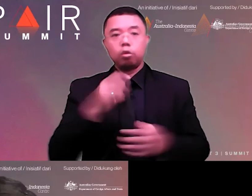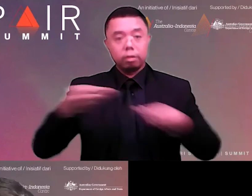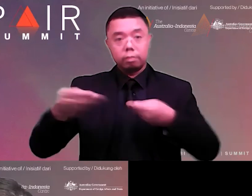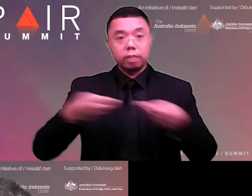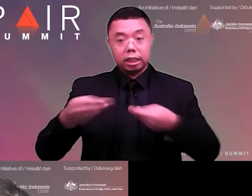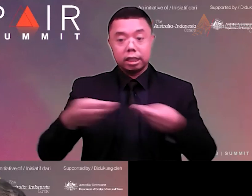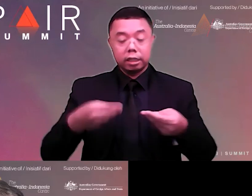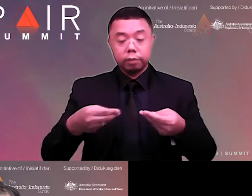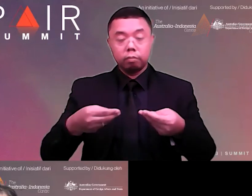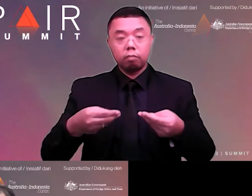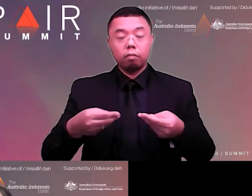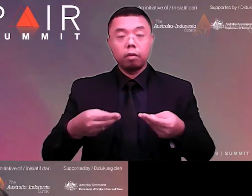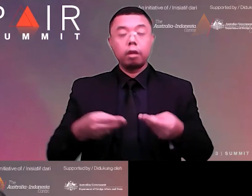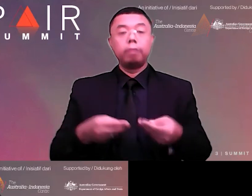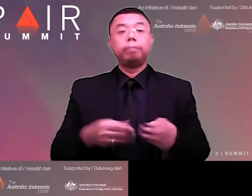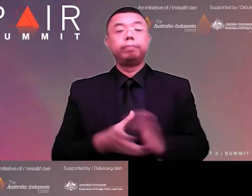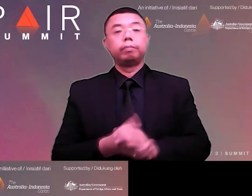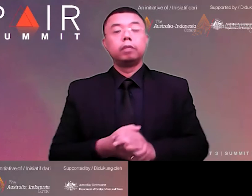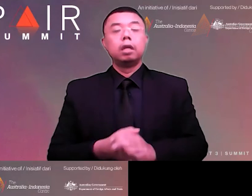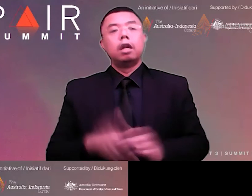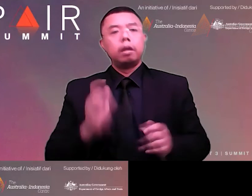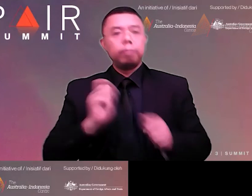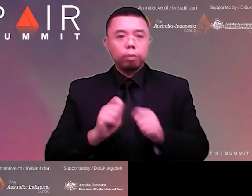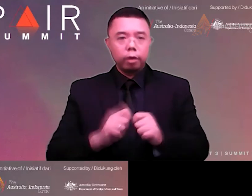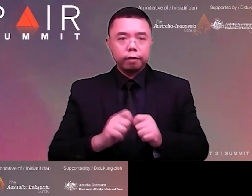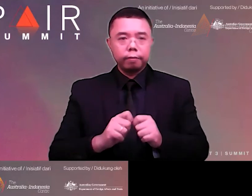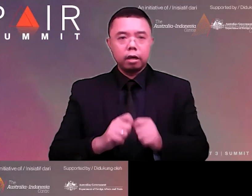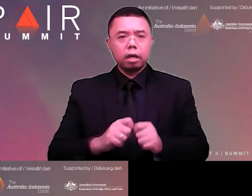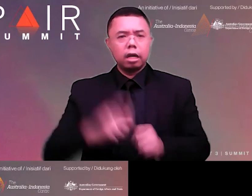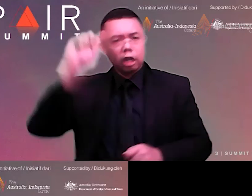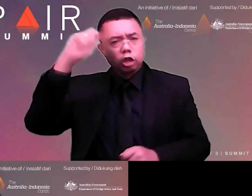plan, perhaps. So this gives just the